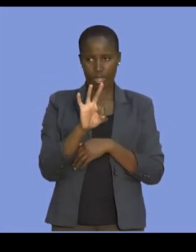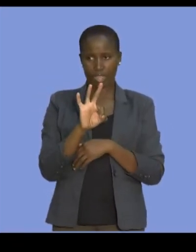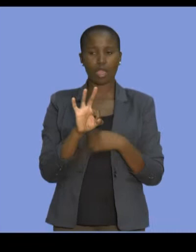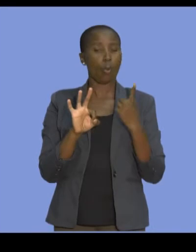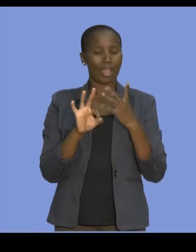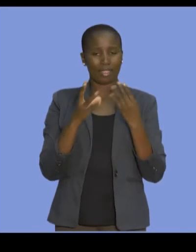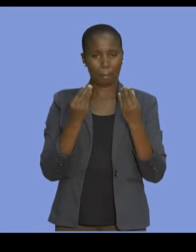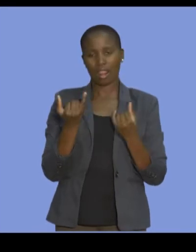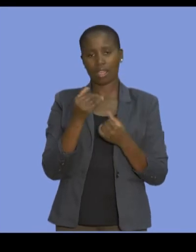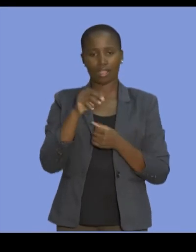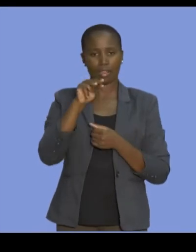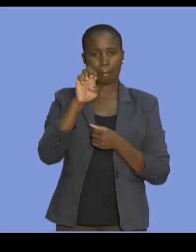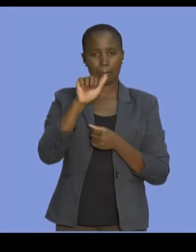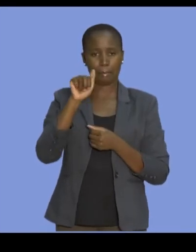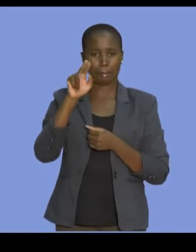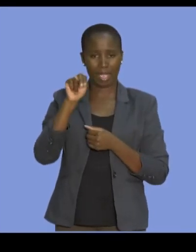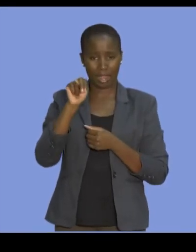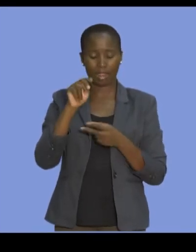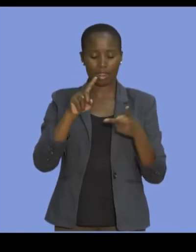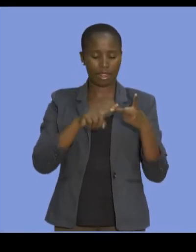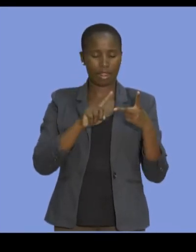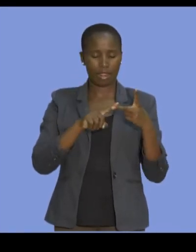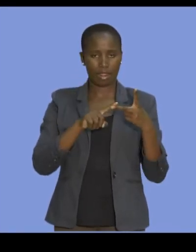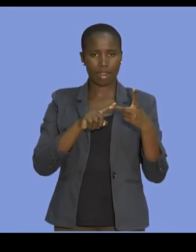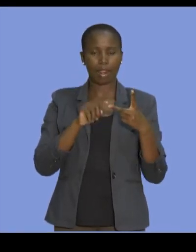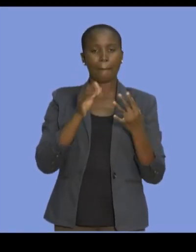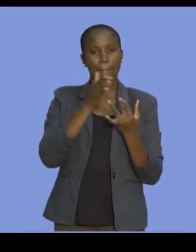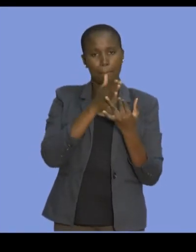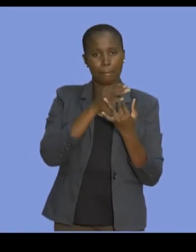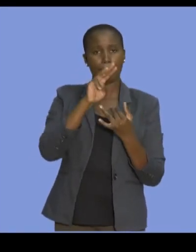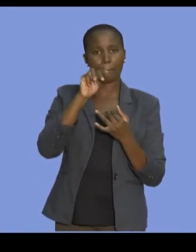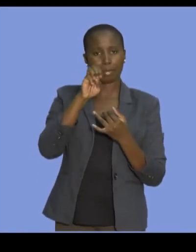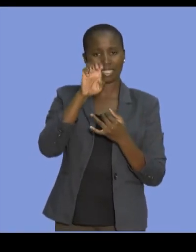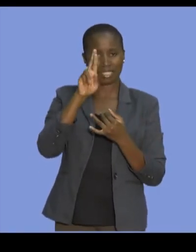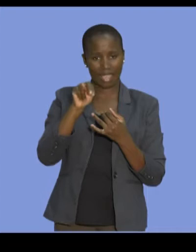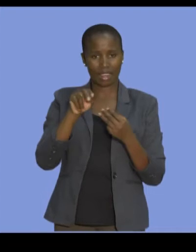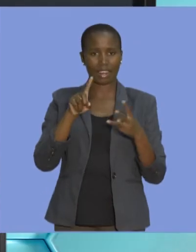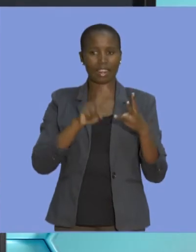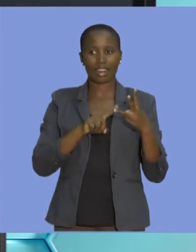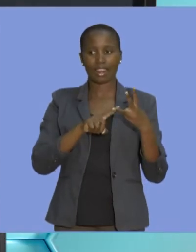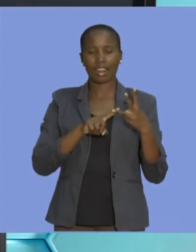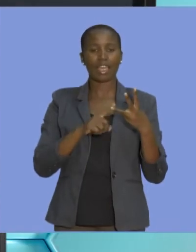mean, median, and mode. Those are average: mean, median, and mode.